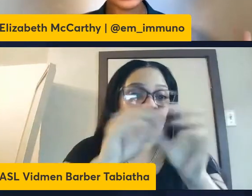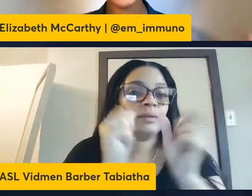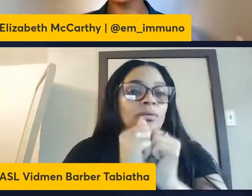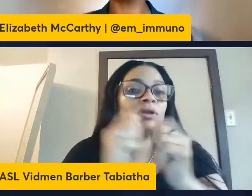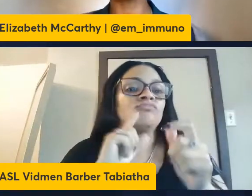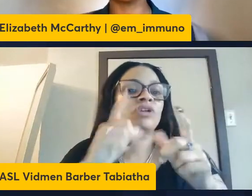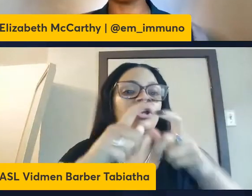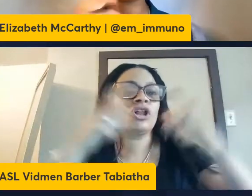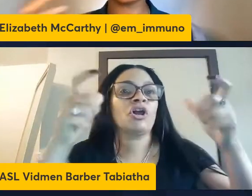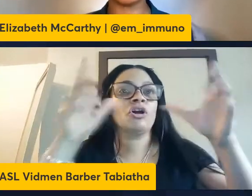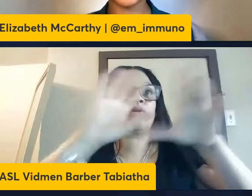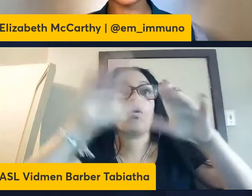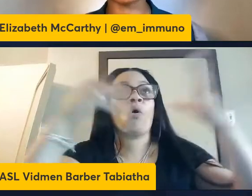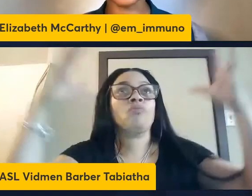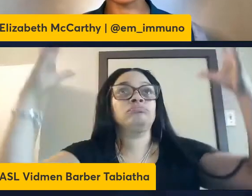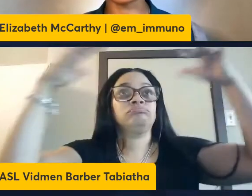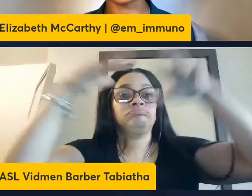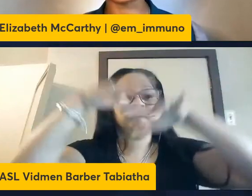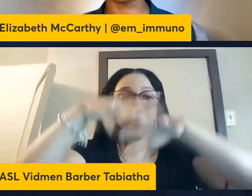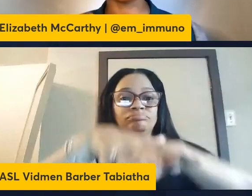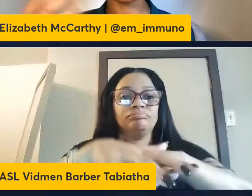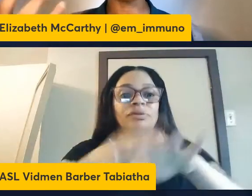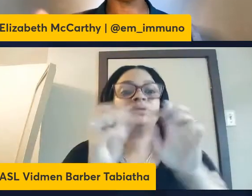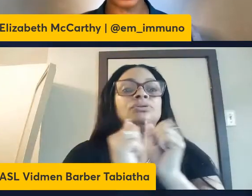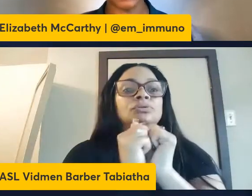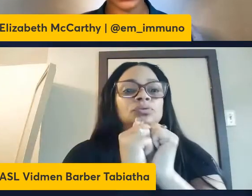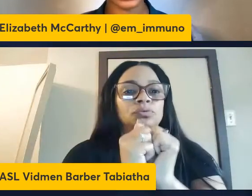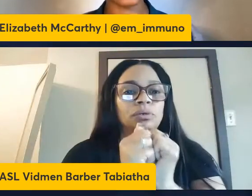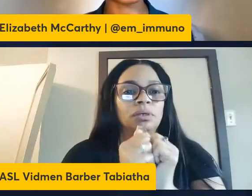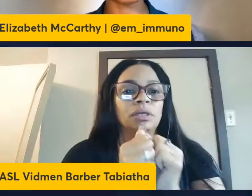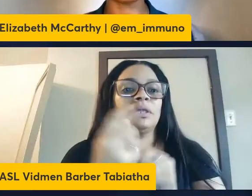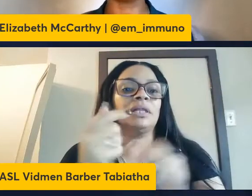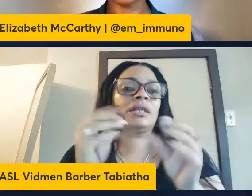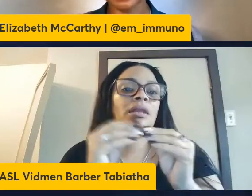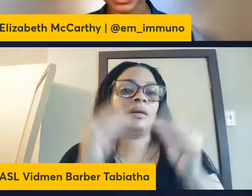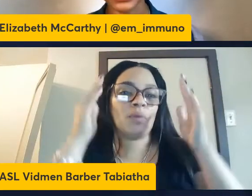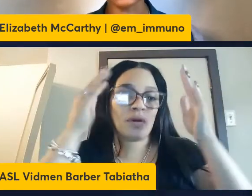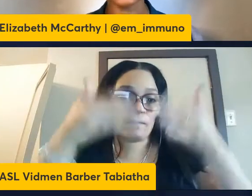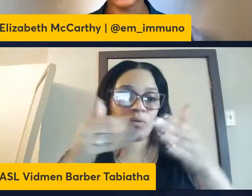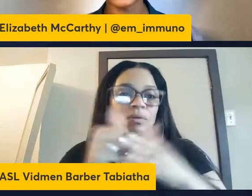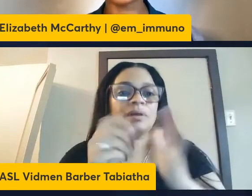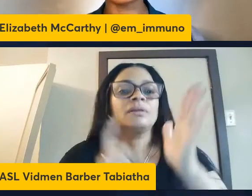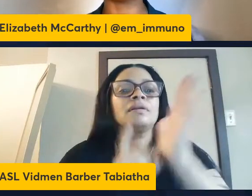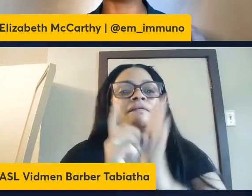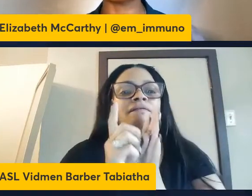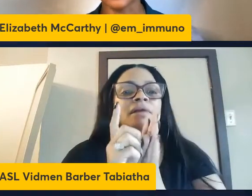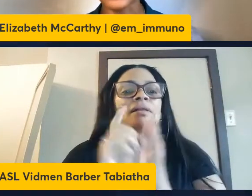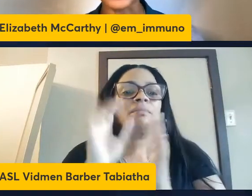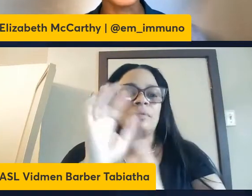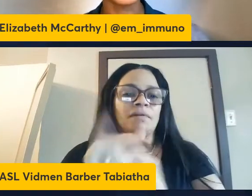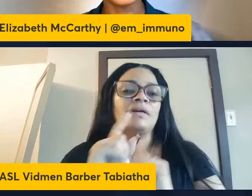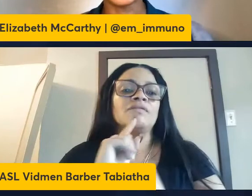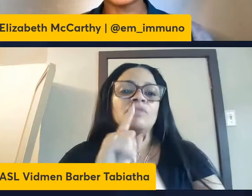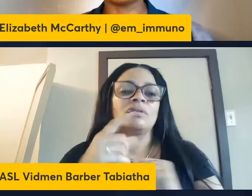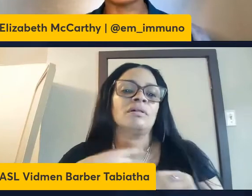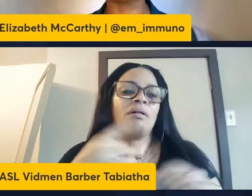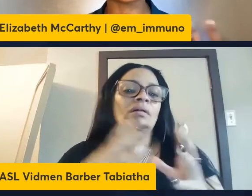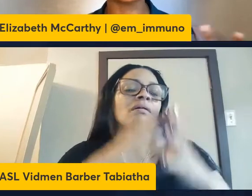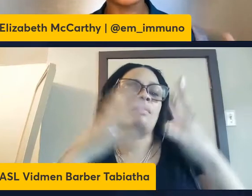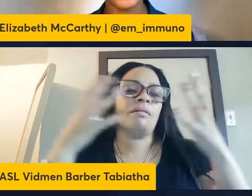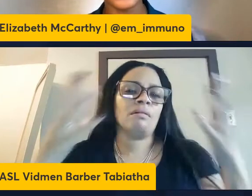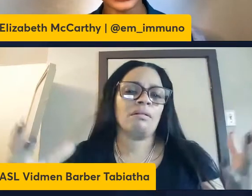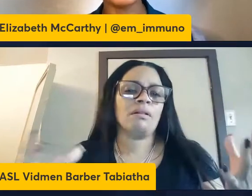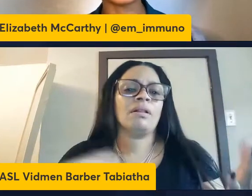large data sets, and then computational biology, maybe a bit more focused on sort of the development of those tools. I really like a lot.